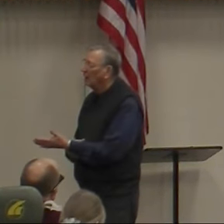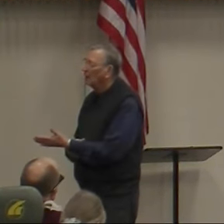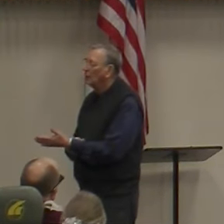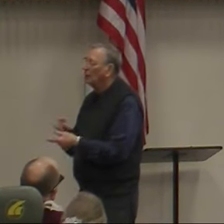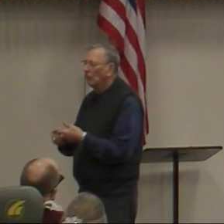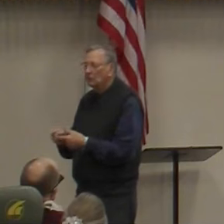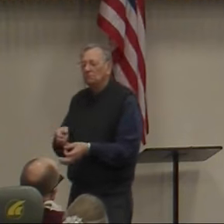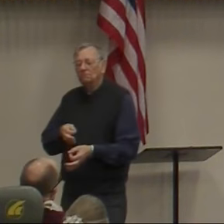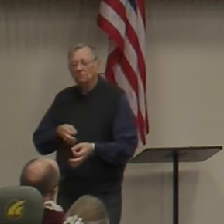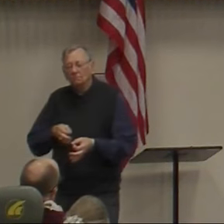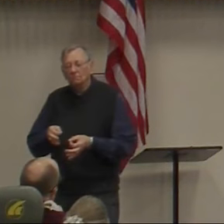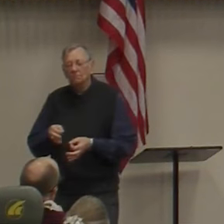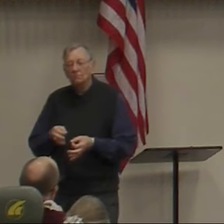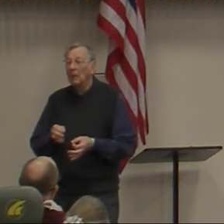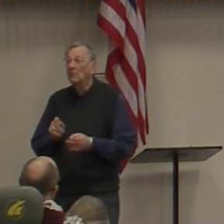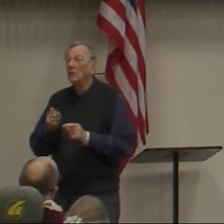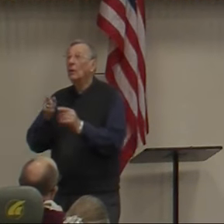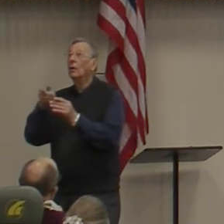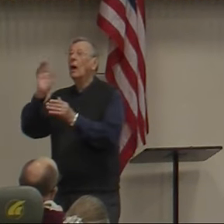to God in prayer.